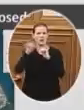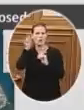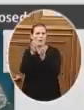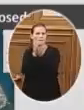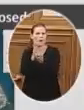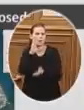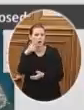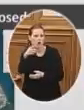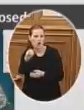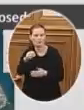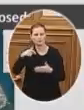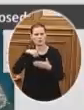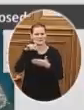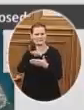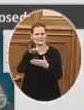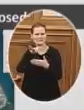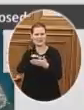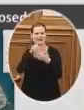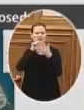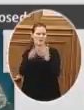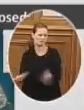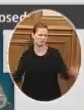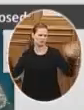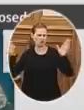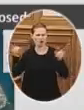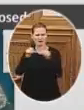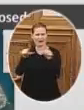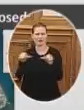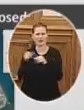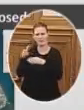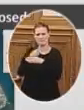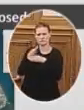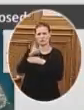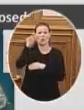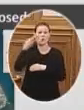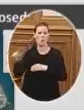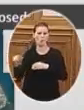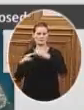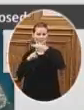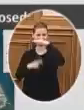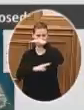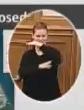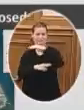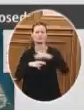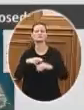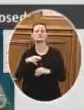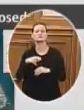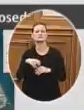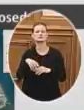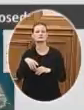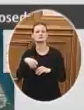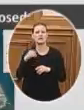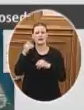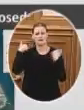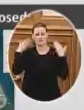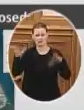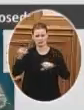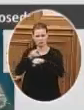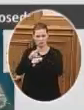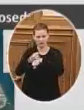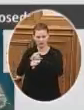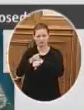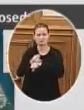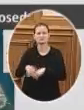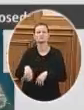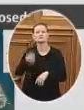of environmental review is very broad. It's roughly between the Golden Gate Bridge, Angel Island, Treasure Island, and the San Francisco Bay Bridge, and then